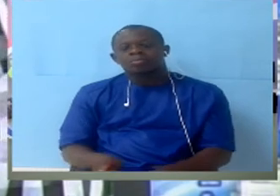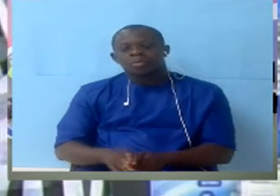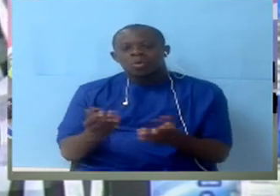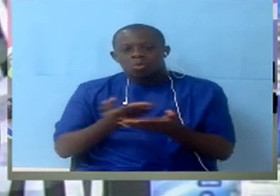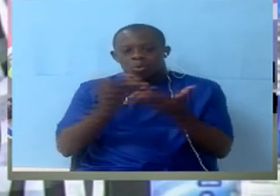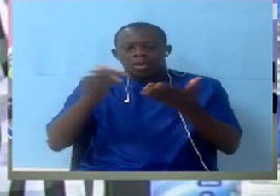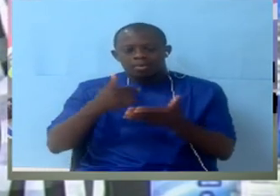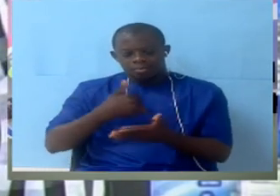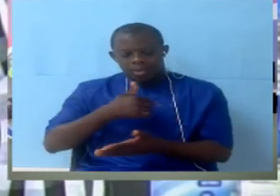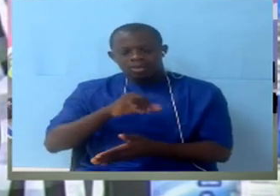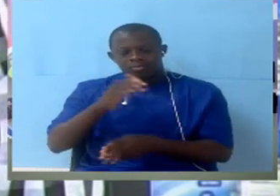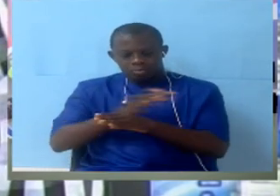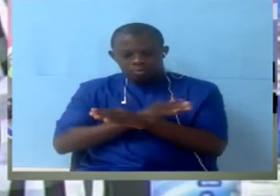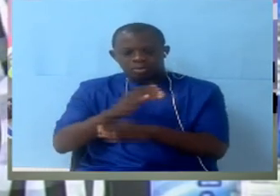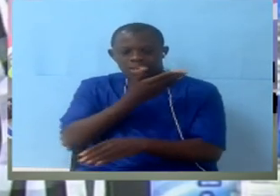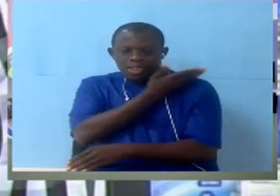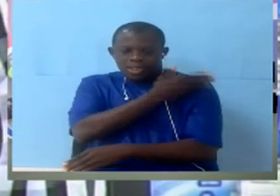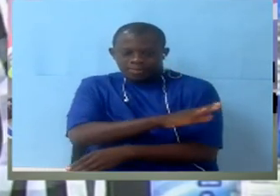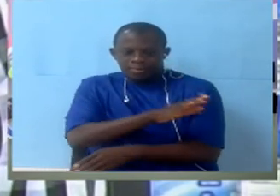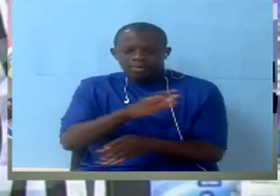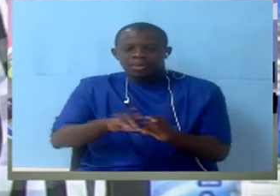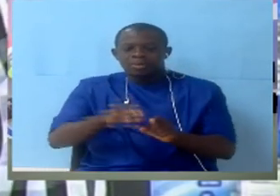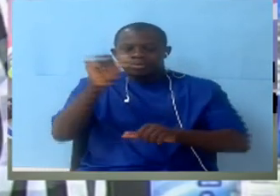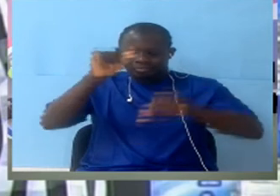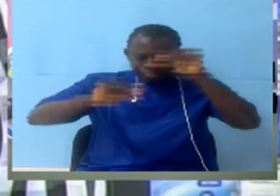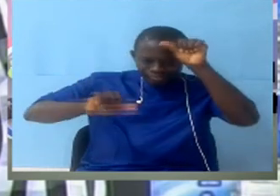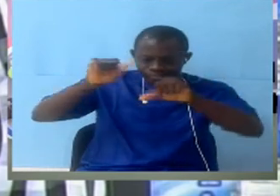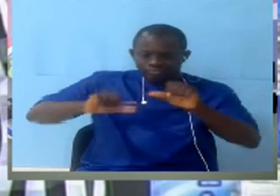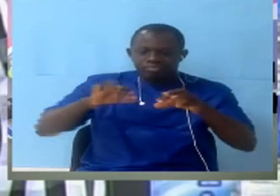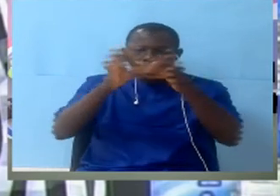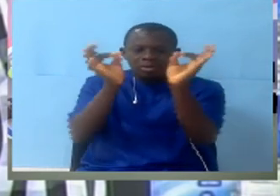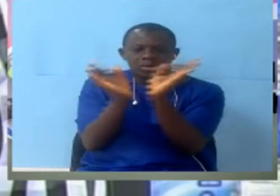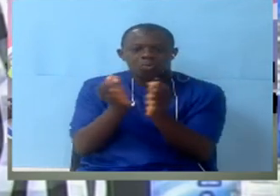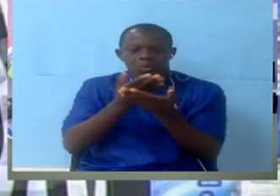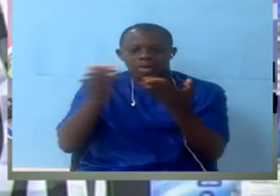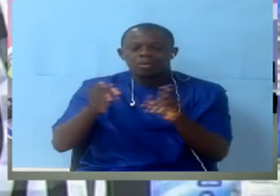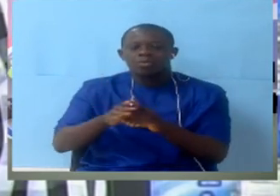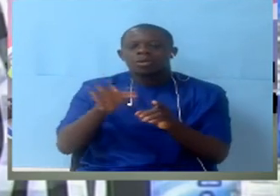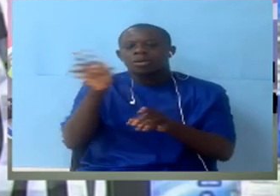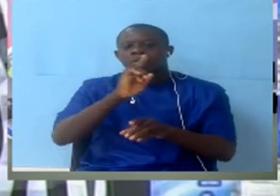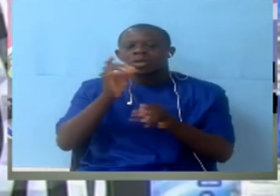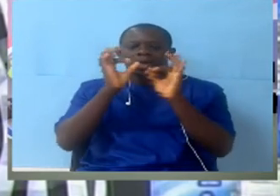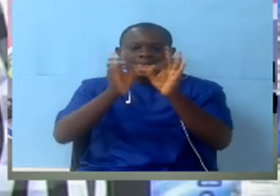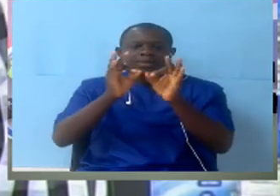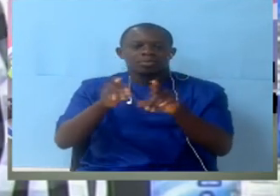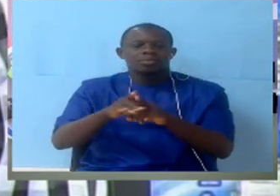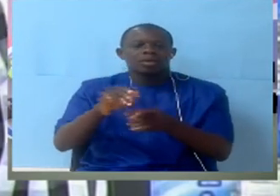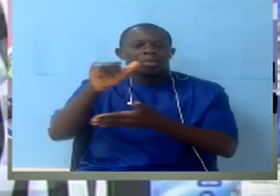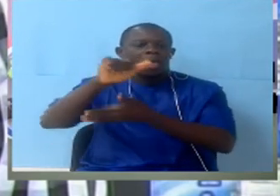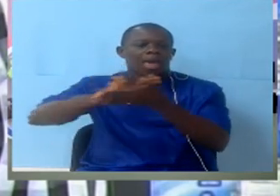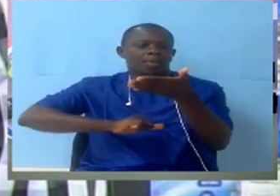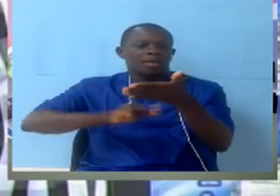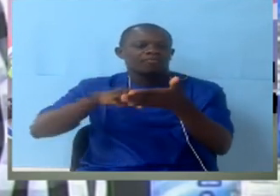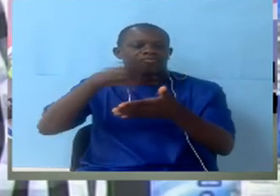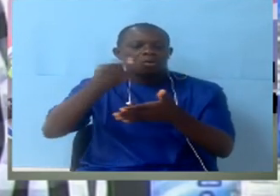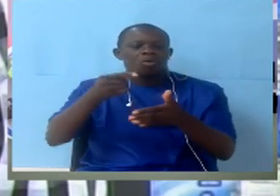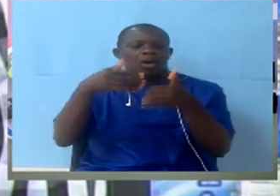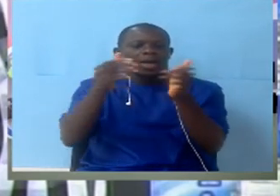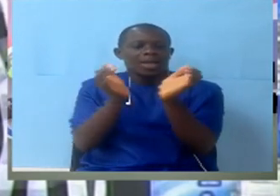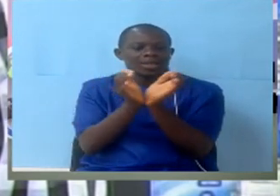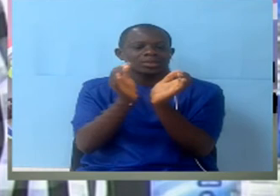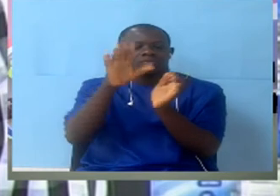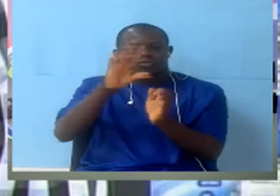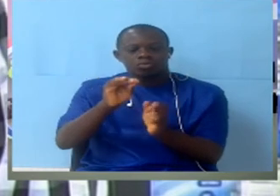reason why I left that patrol team is what I'm trying to explain. In fact, afterwards I had to apply for classes.